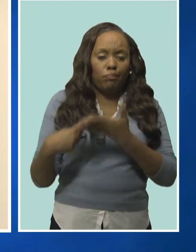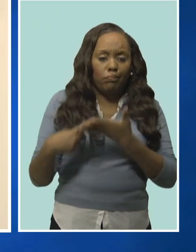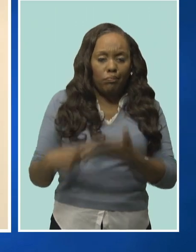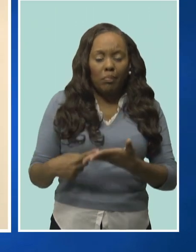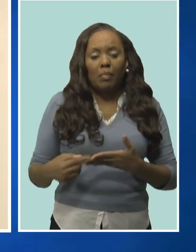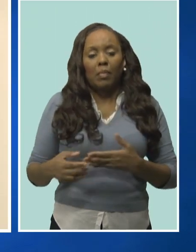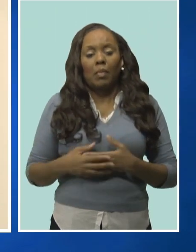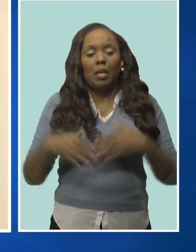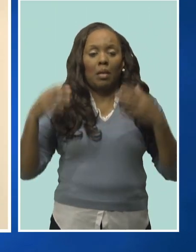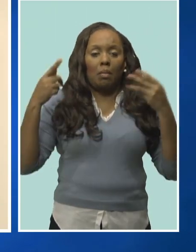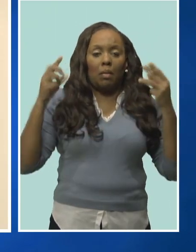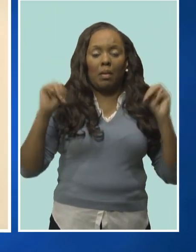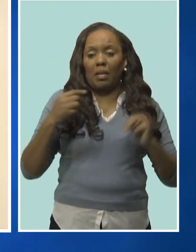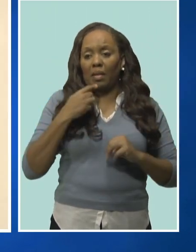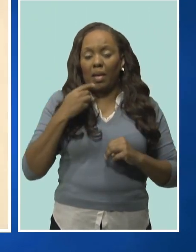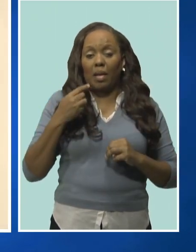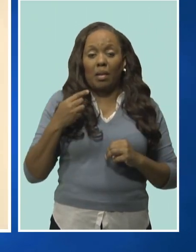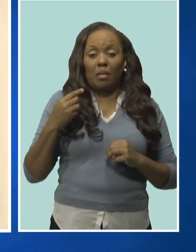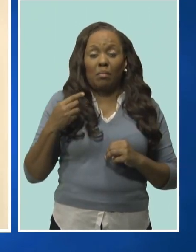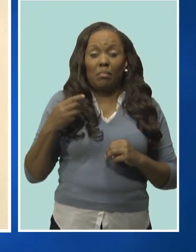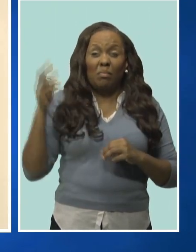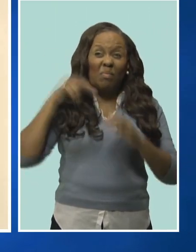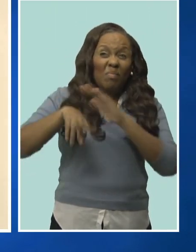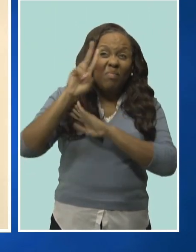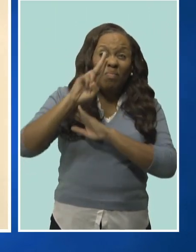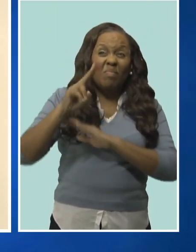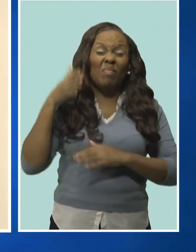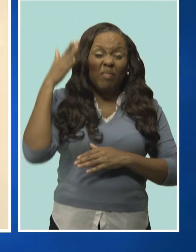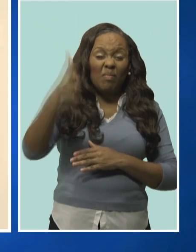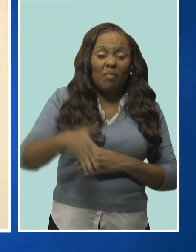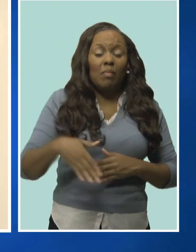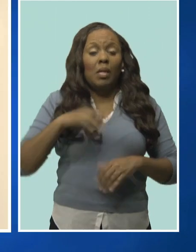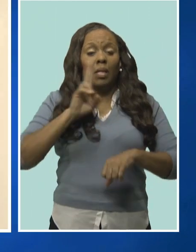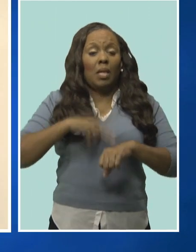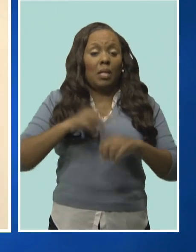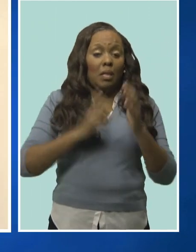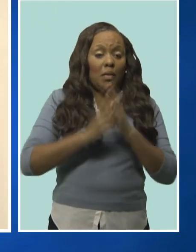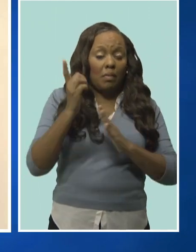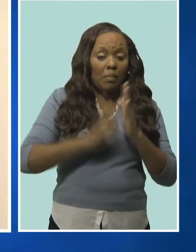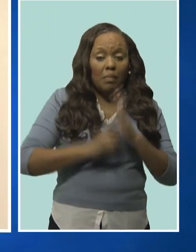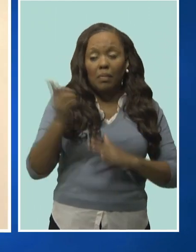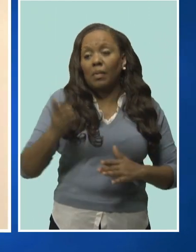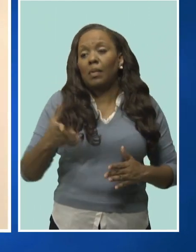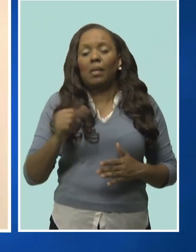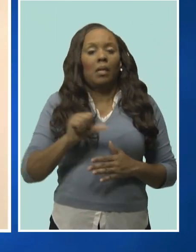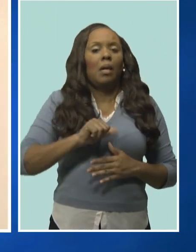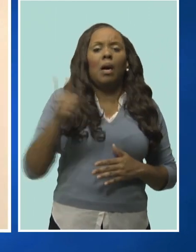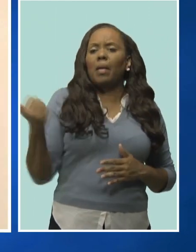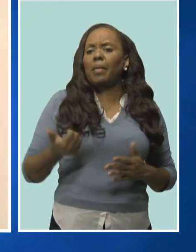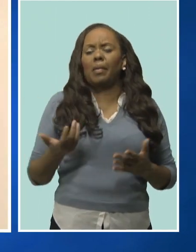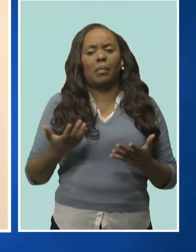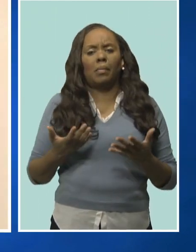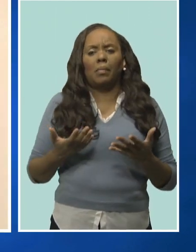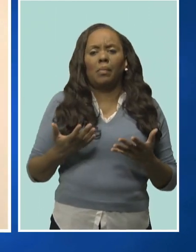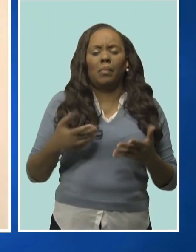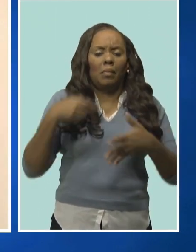in relation to areas of national development, as well as within the environmental, social, and governance framework, that we will also